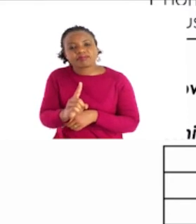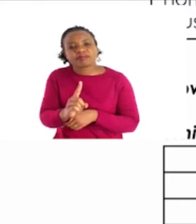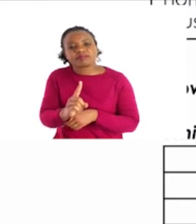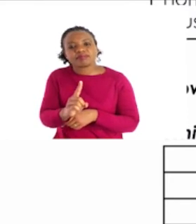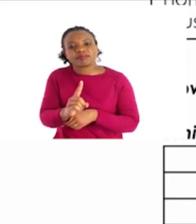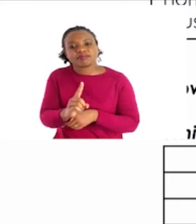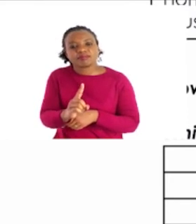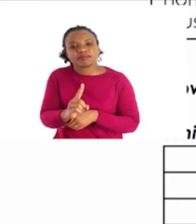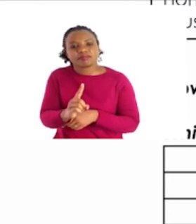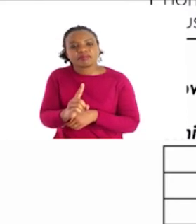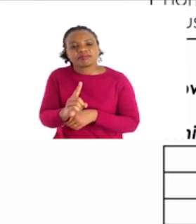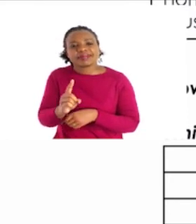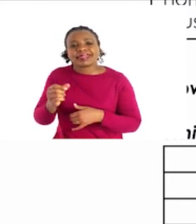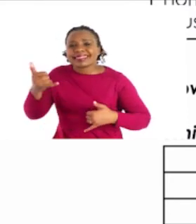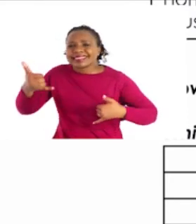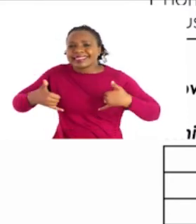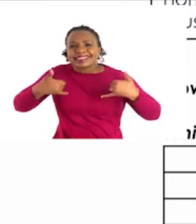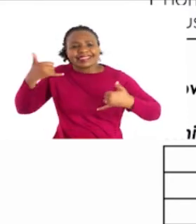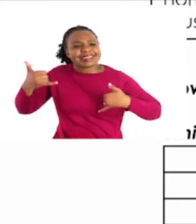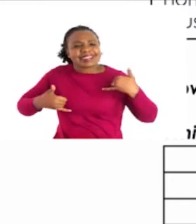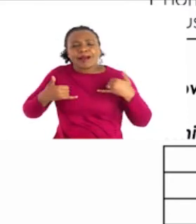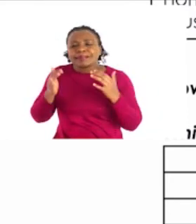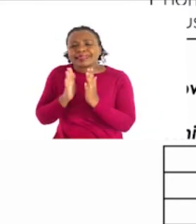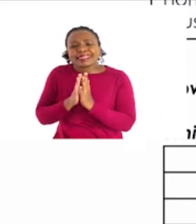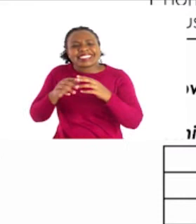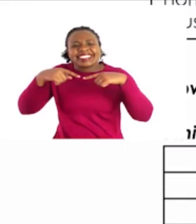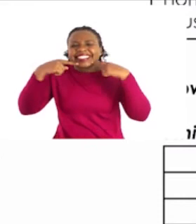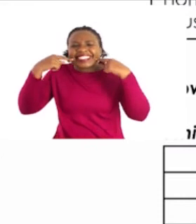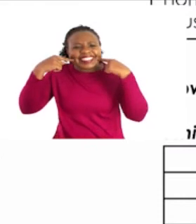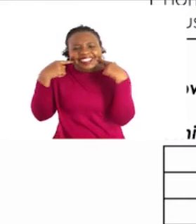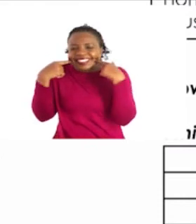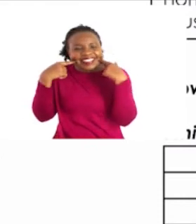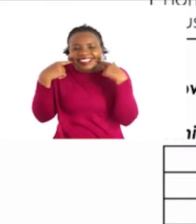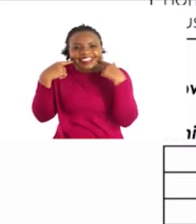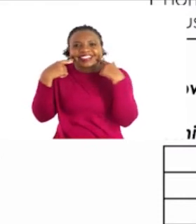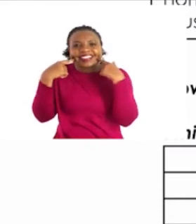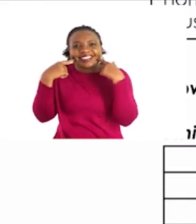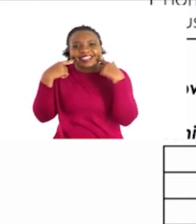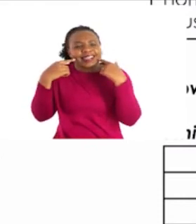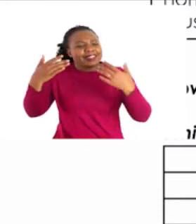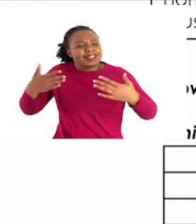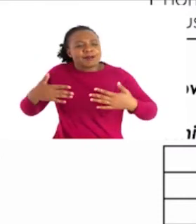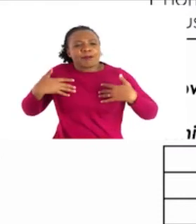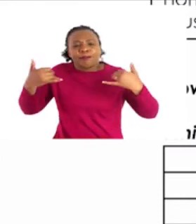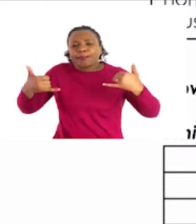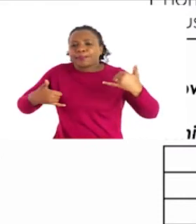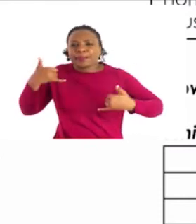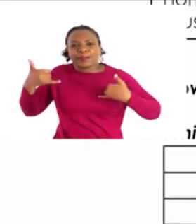find? We found excitement. I want you to smile because you are